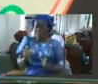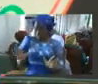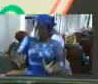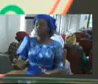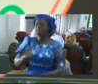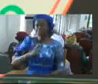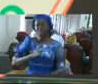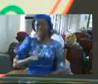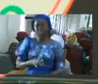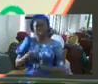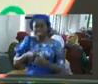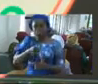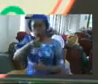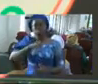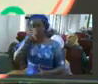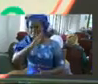more.